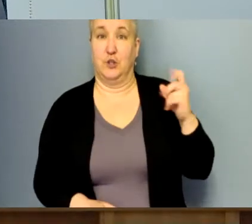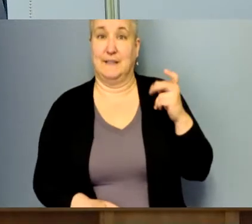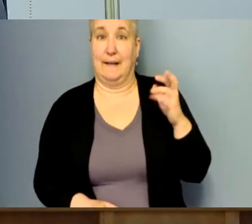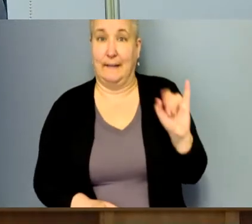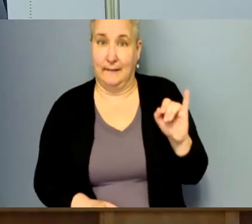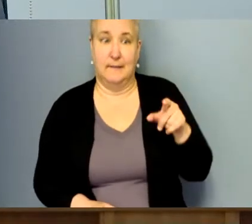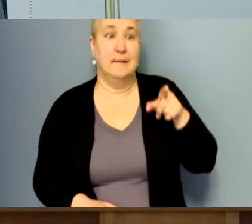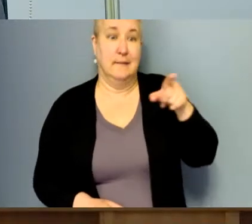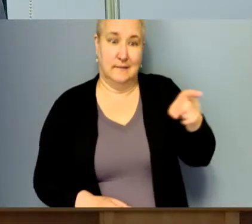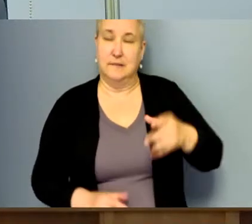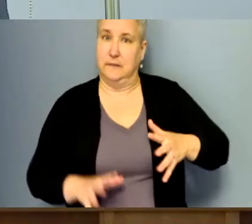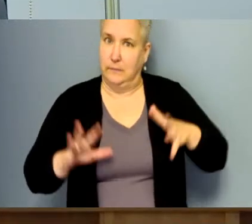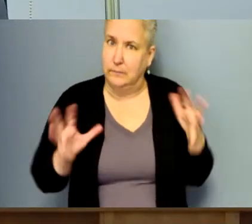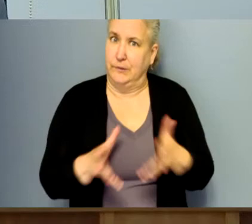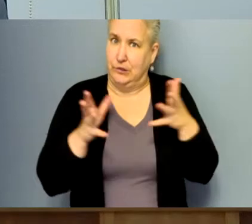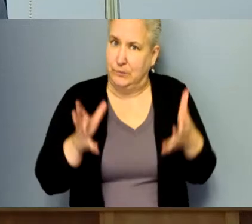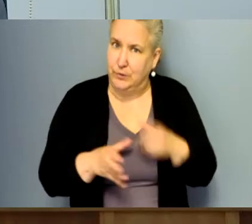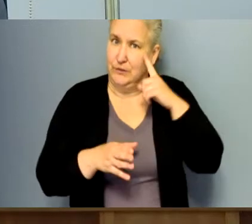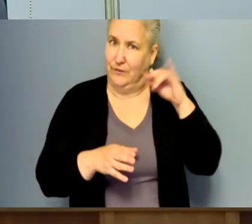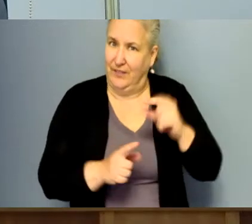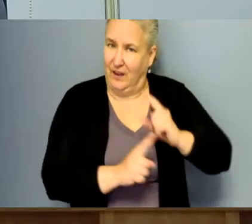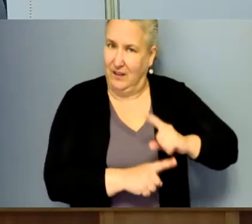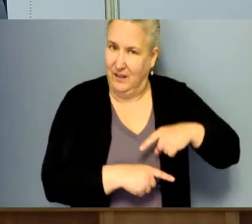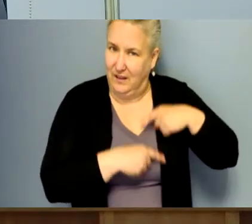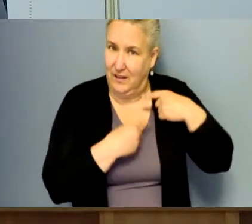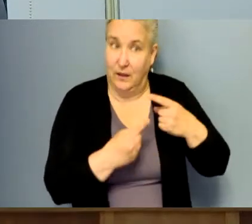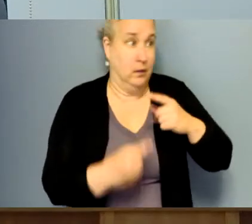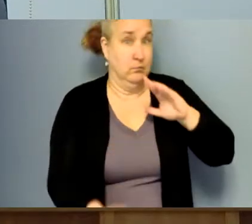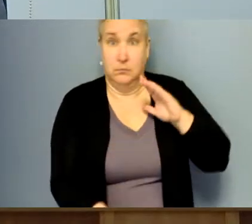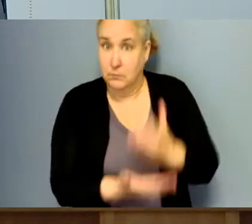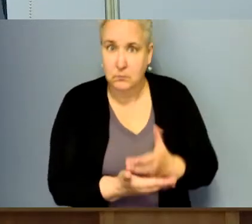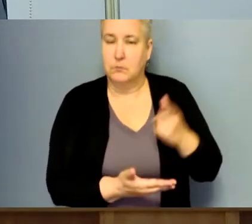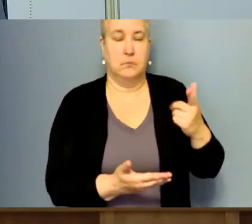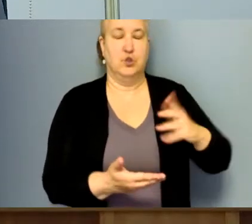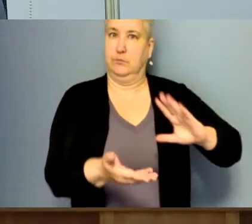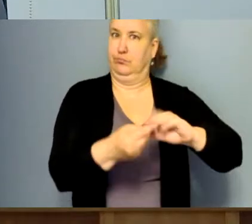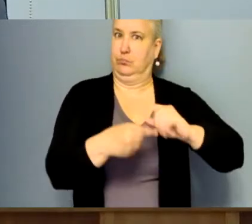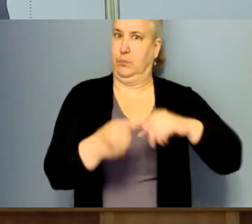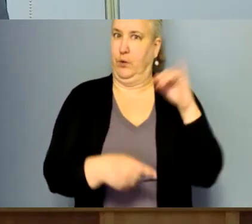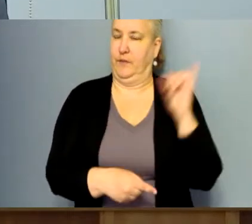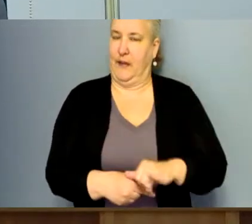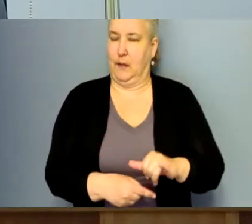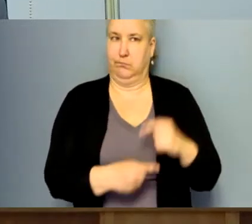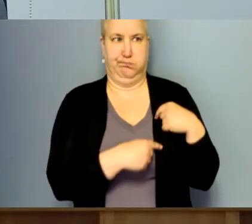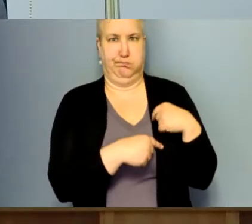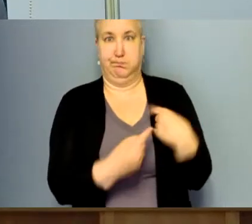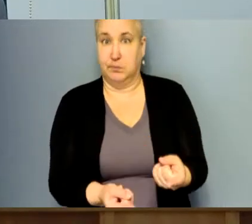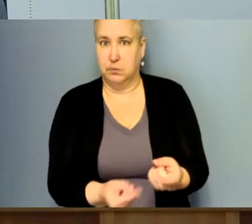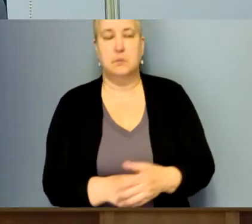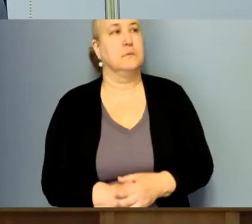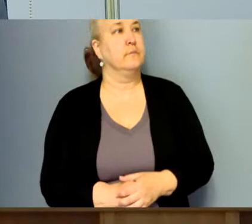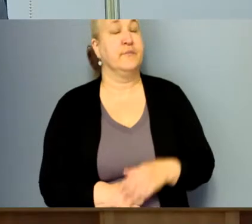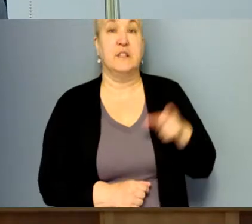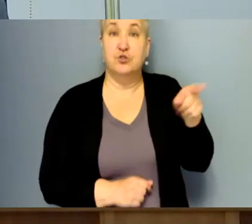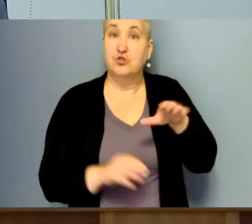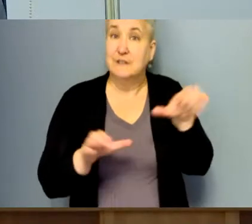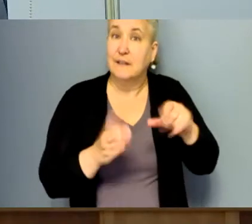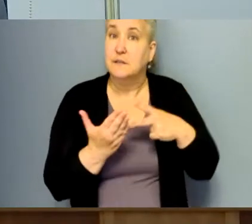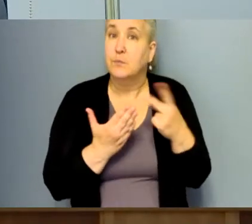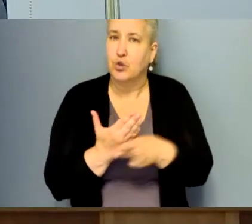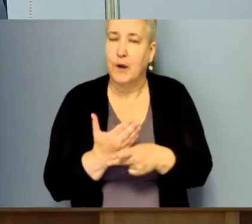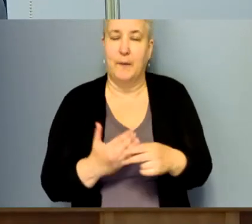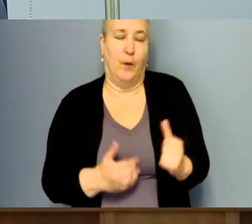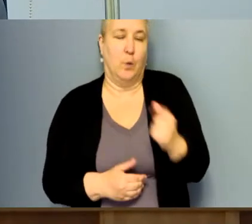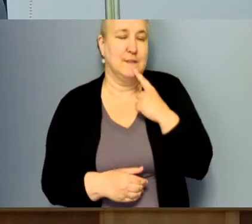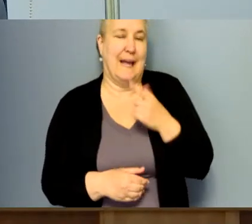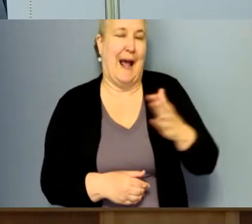something she has pushed for from the time she came in. There's something she talks about. She was doing this program, I won't say how